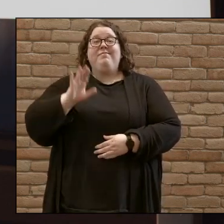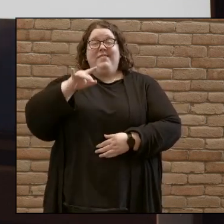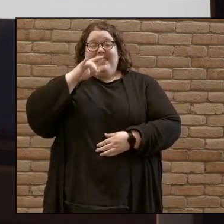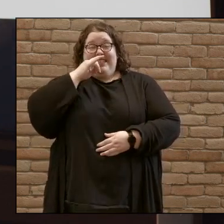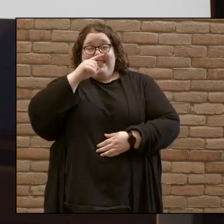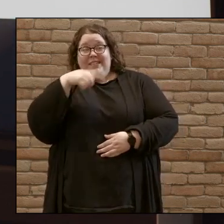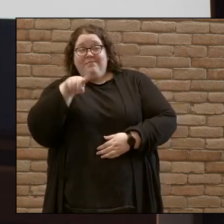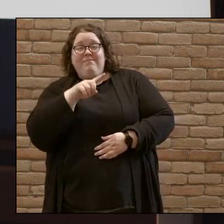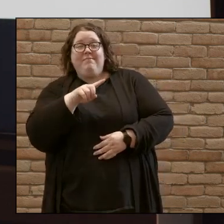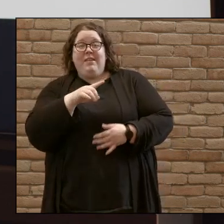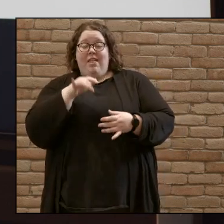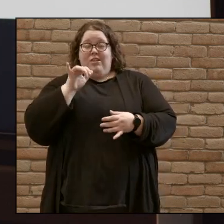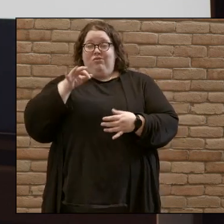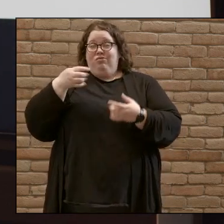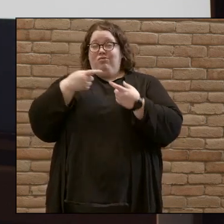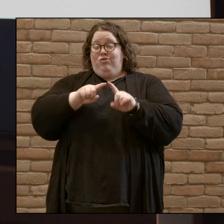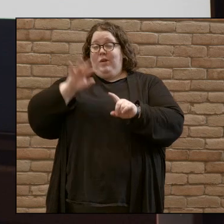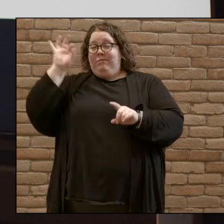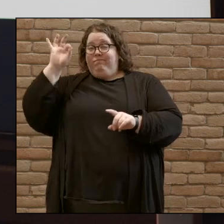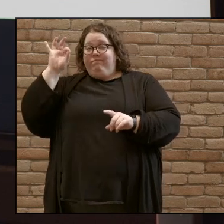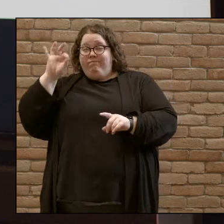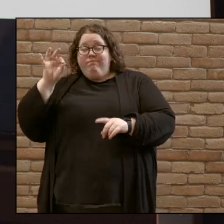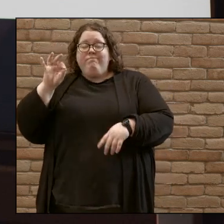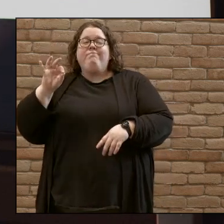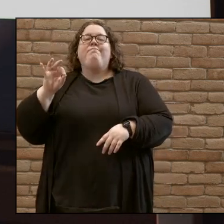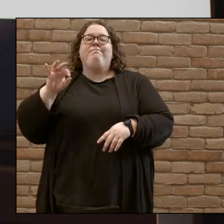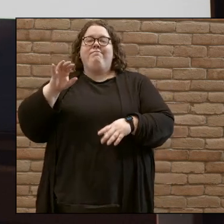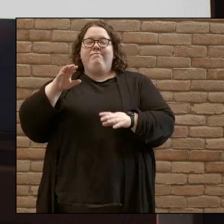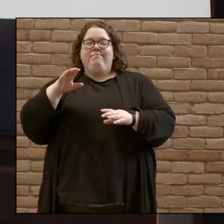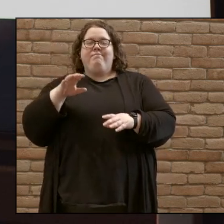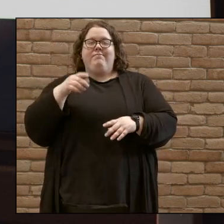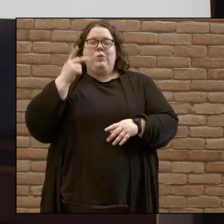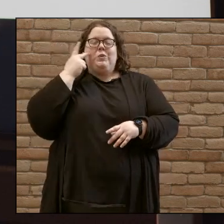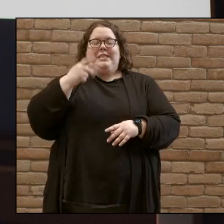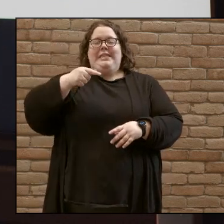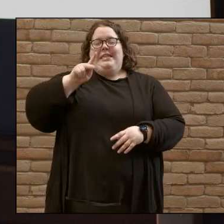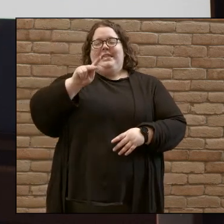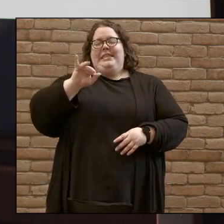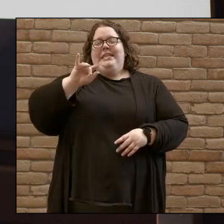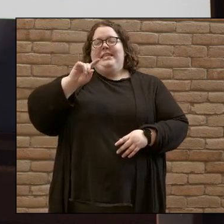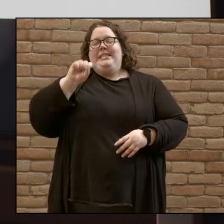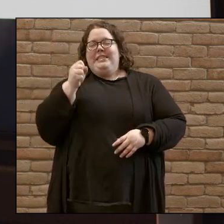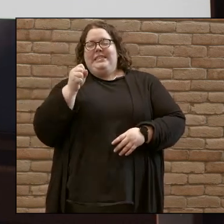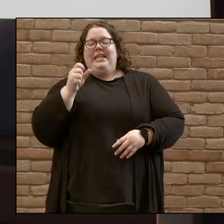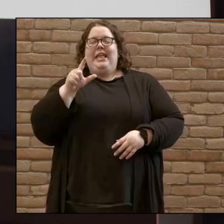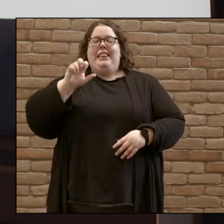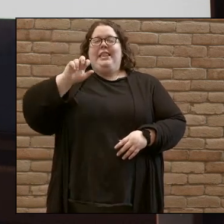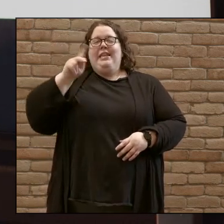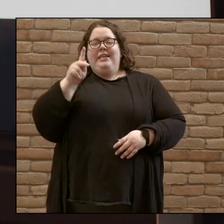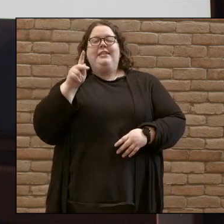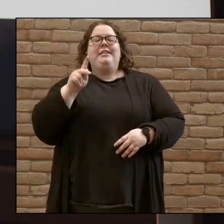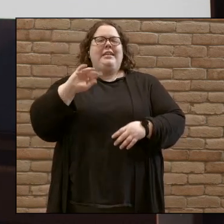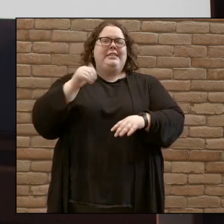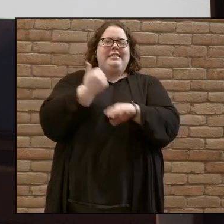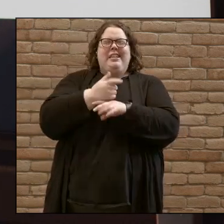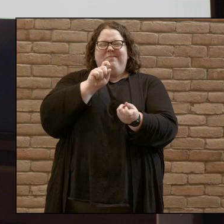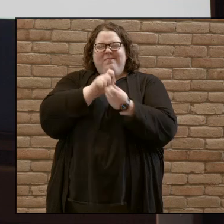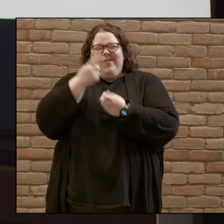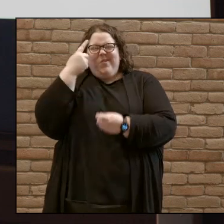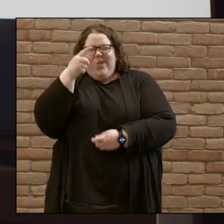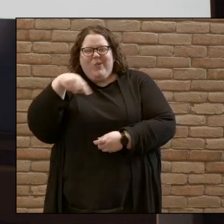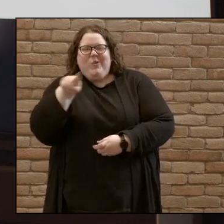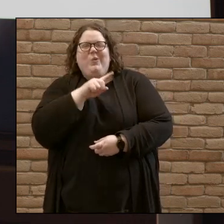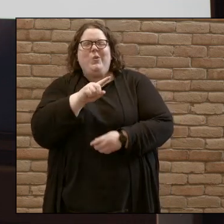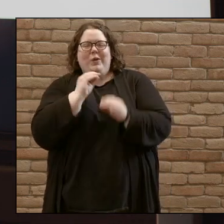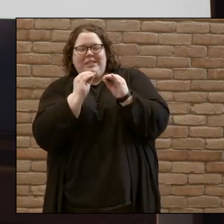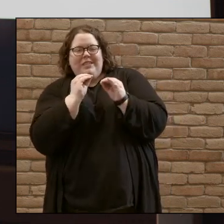to be able to go in and be ready to go to our Kids Link section, which is going to be a message tailored directly for you. And